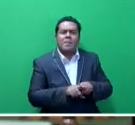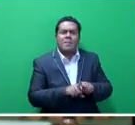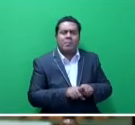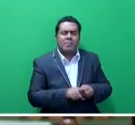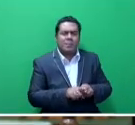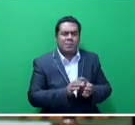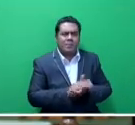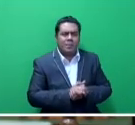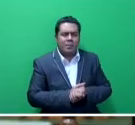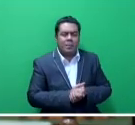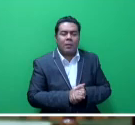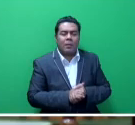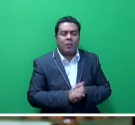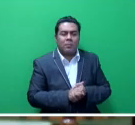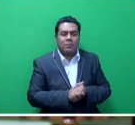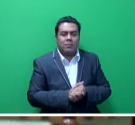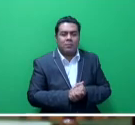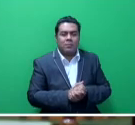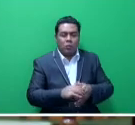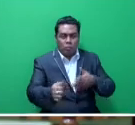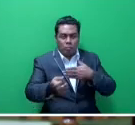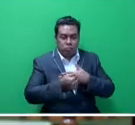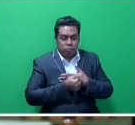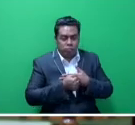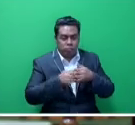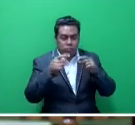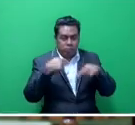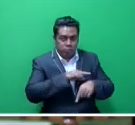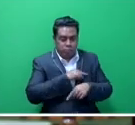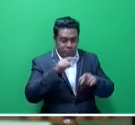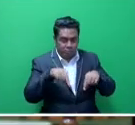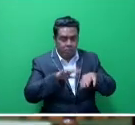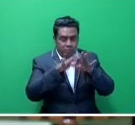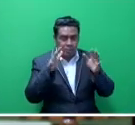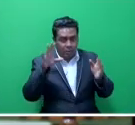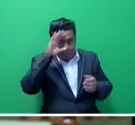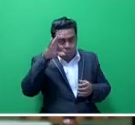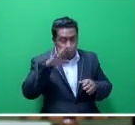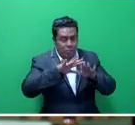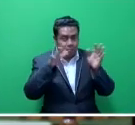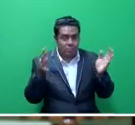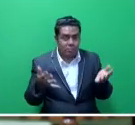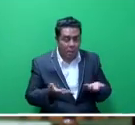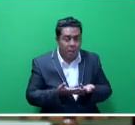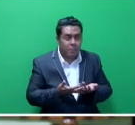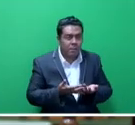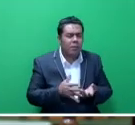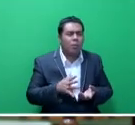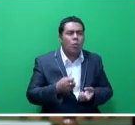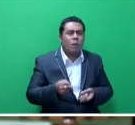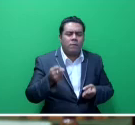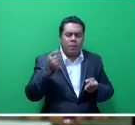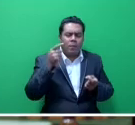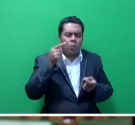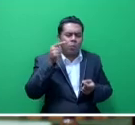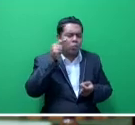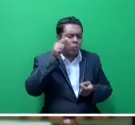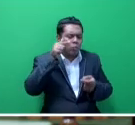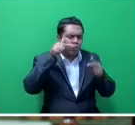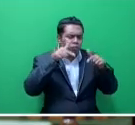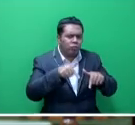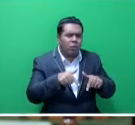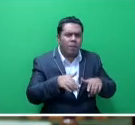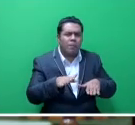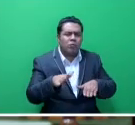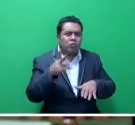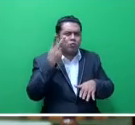and indeed as a planet. And through our recovery and into next year, we are going to take a deep transformative dive into bluer